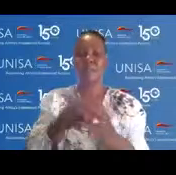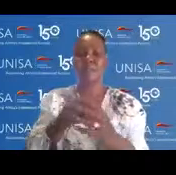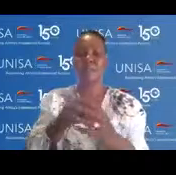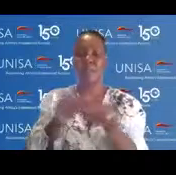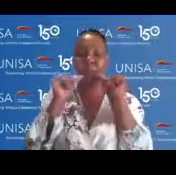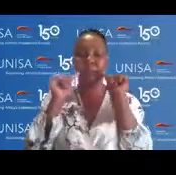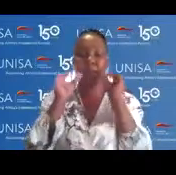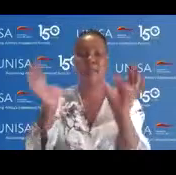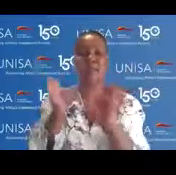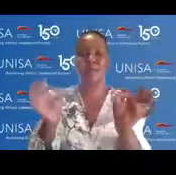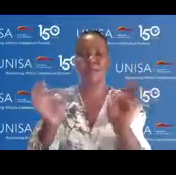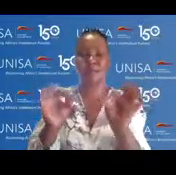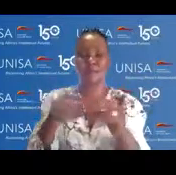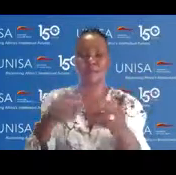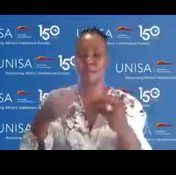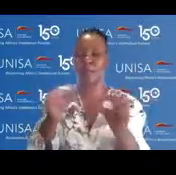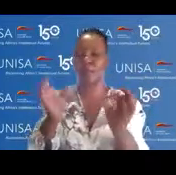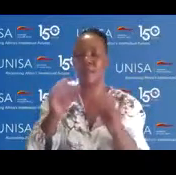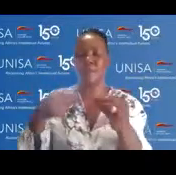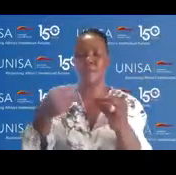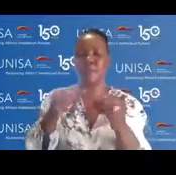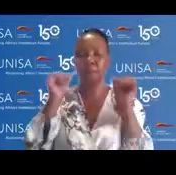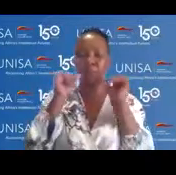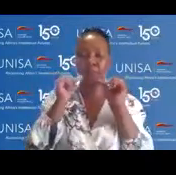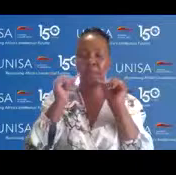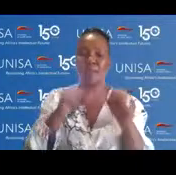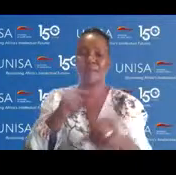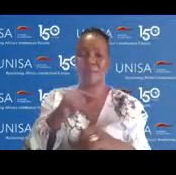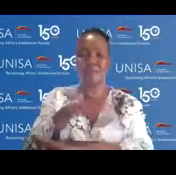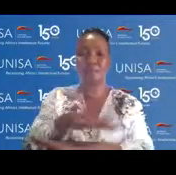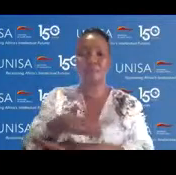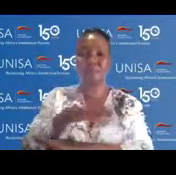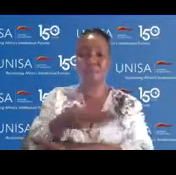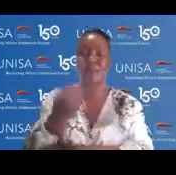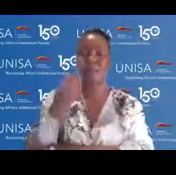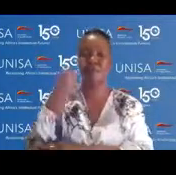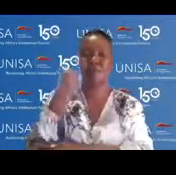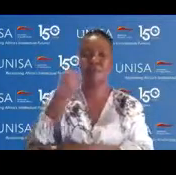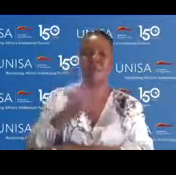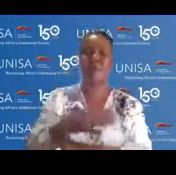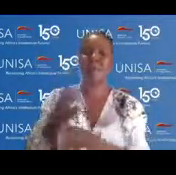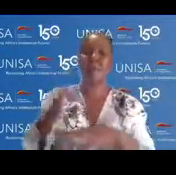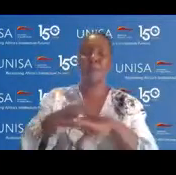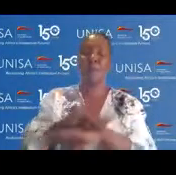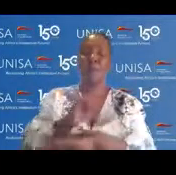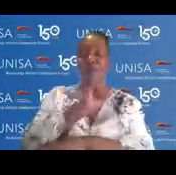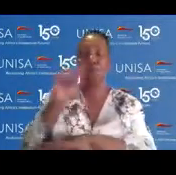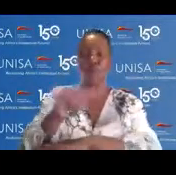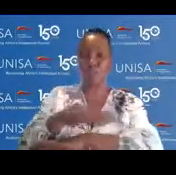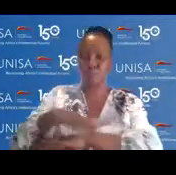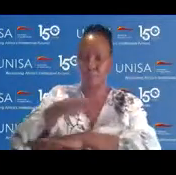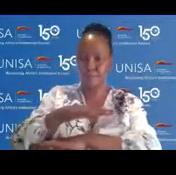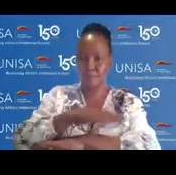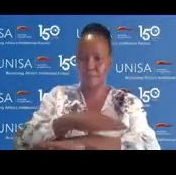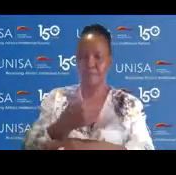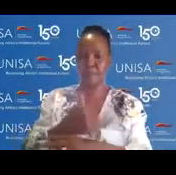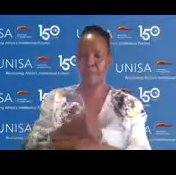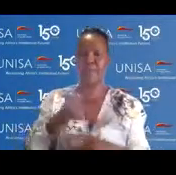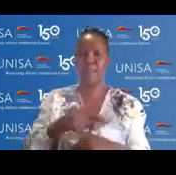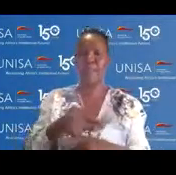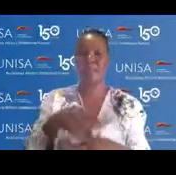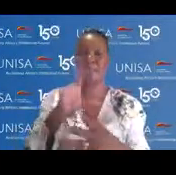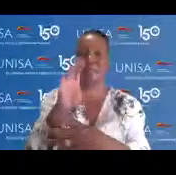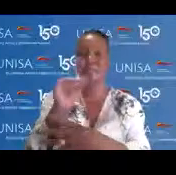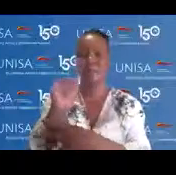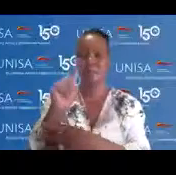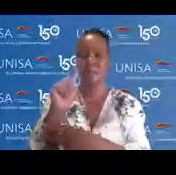battery. But storage, definitely it's eating a lot of space there. There's my cache. Now this is